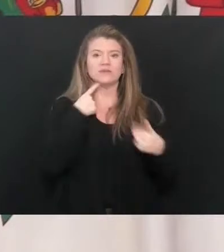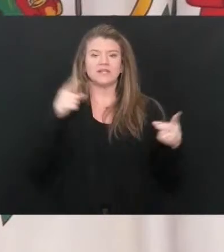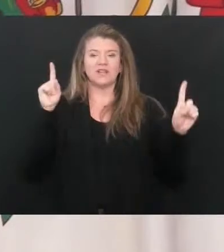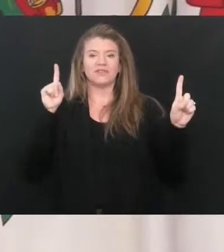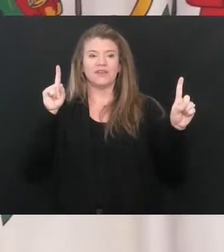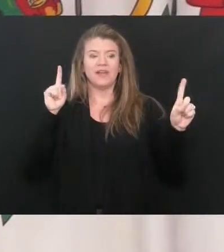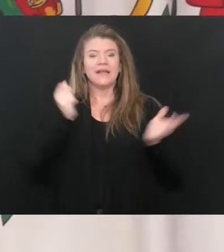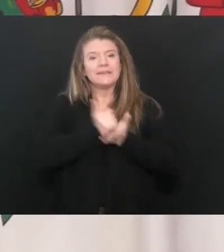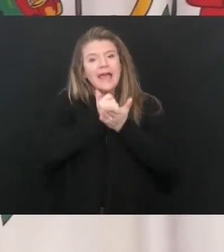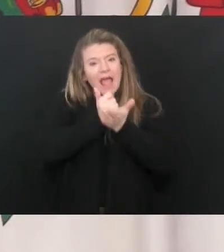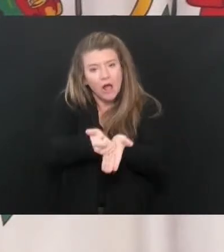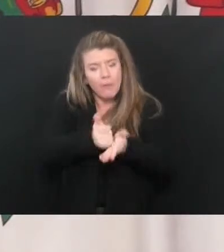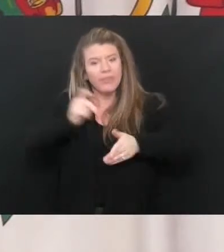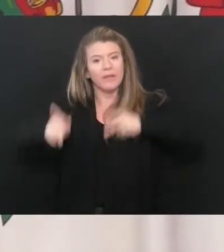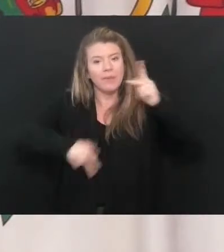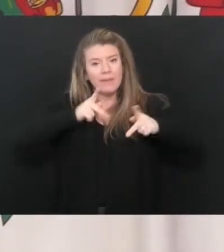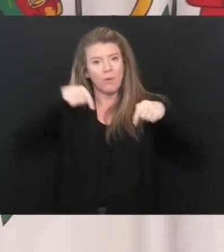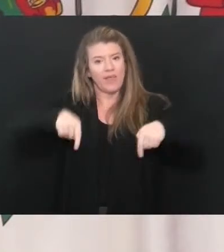people of this great state.